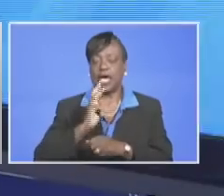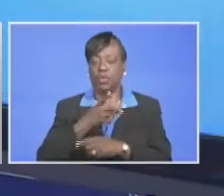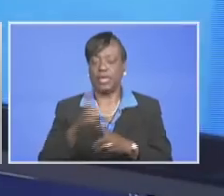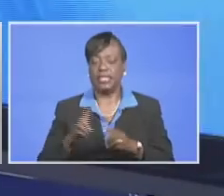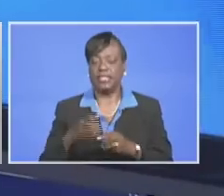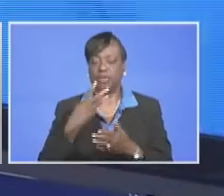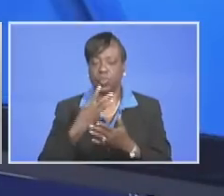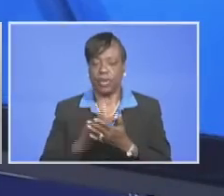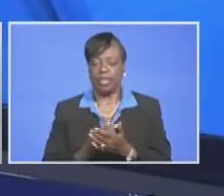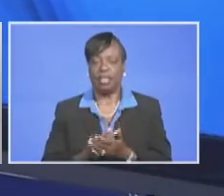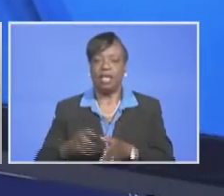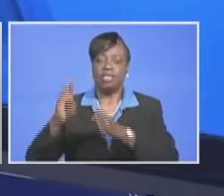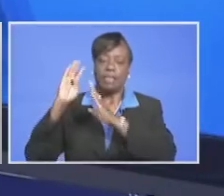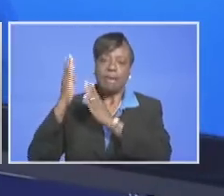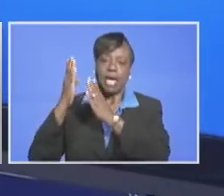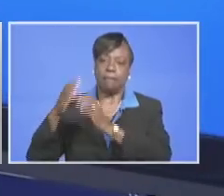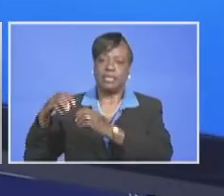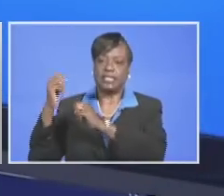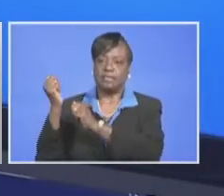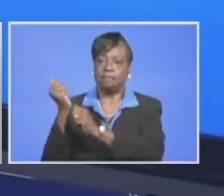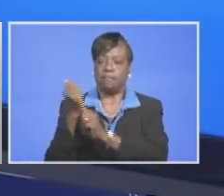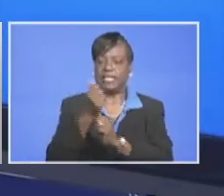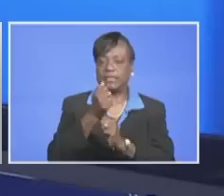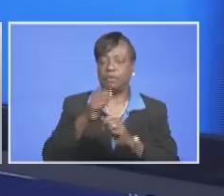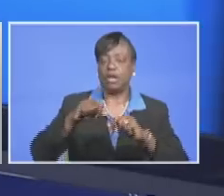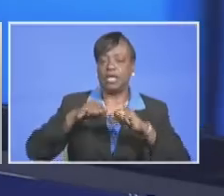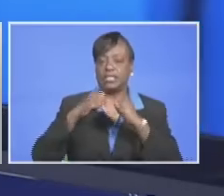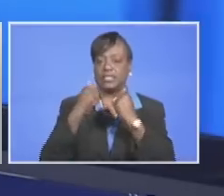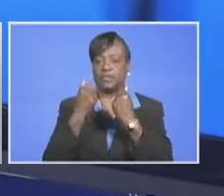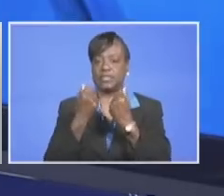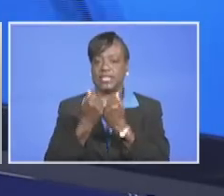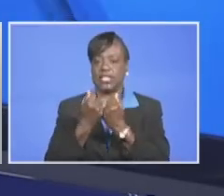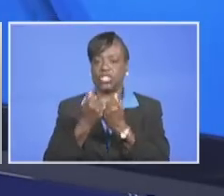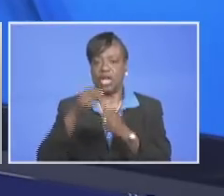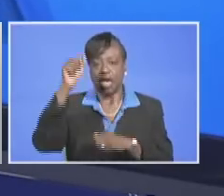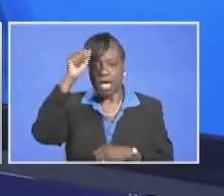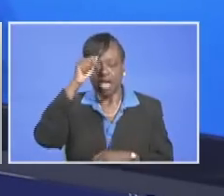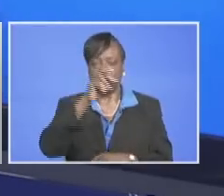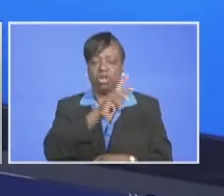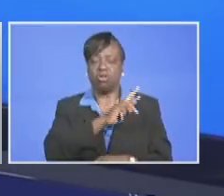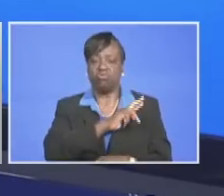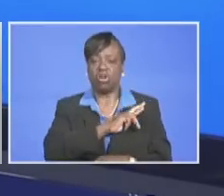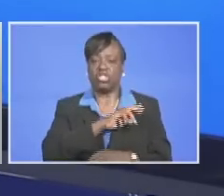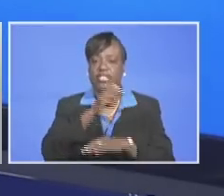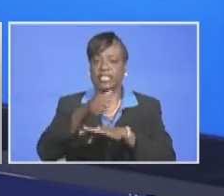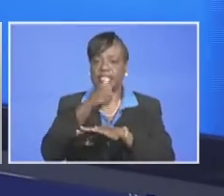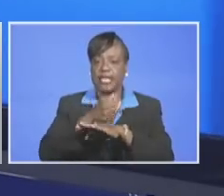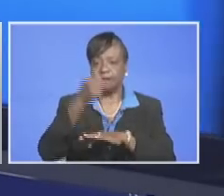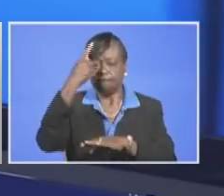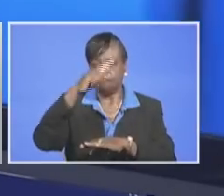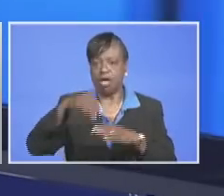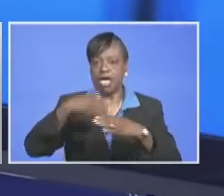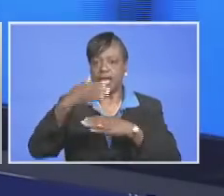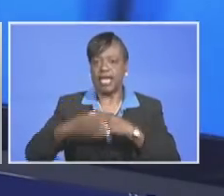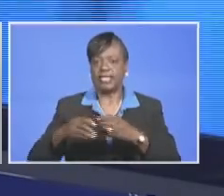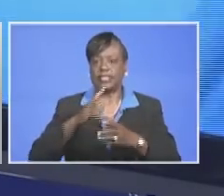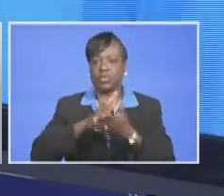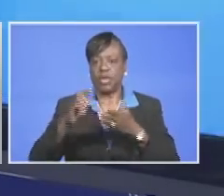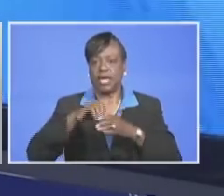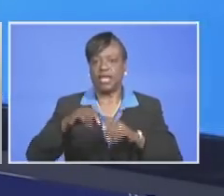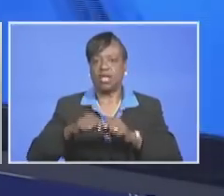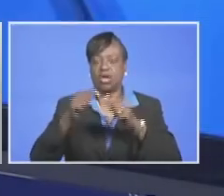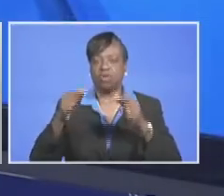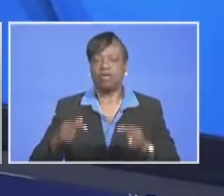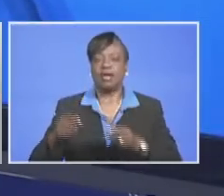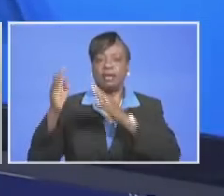The Bahamas Baseball Association's Andre Rogers Jr. Nationals all set for next week in Grand Bahama. The Bahamas Olympic Committee